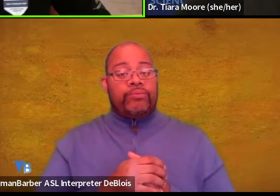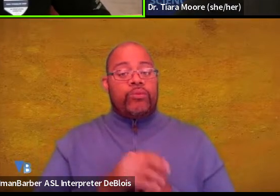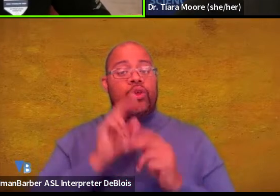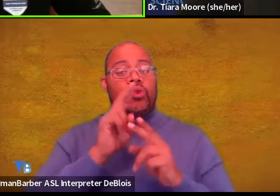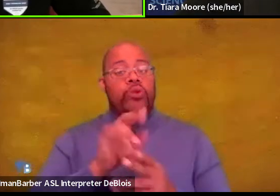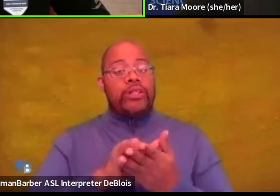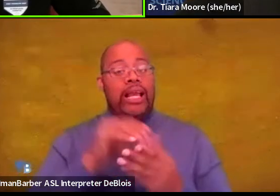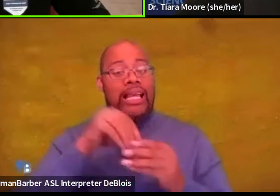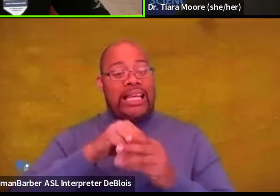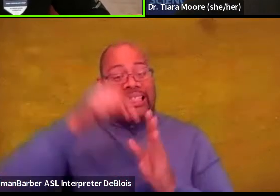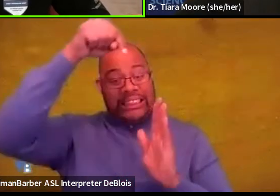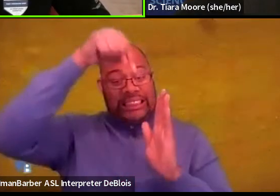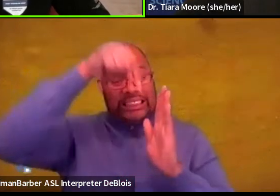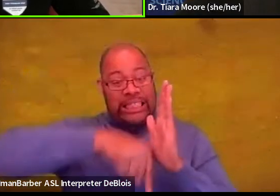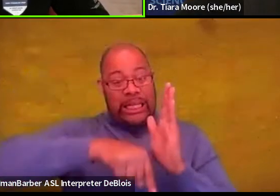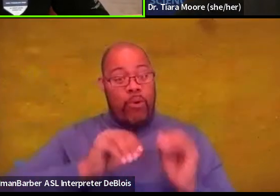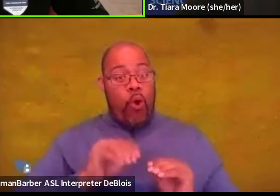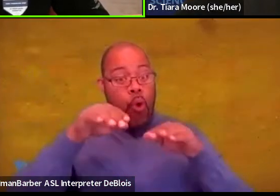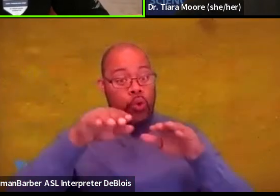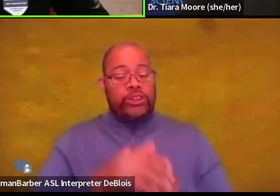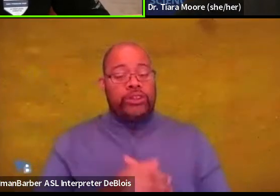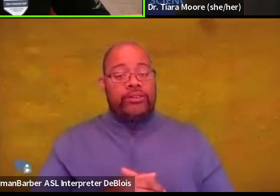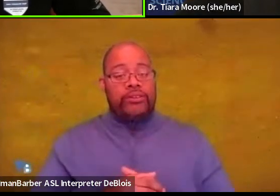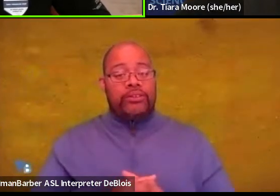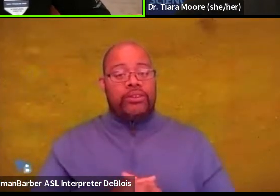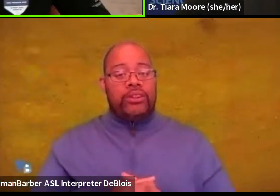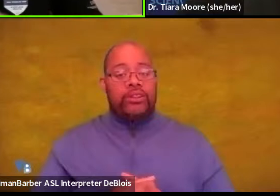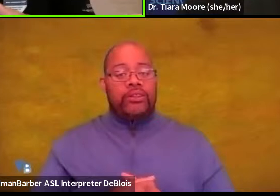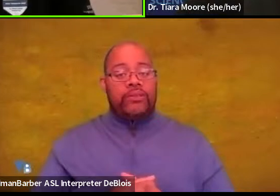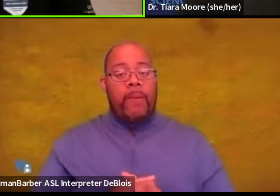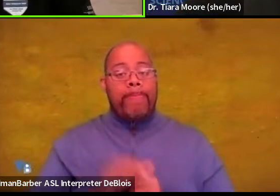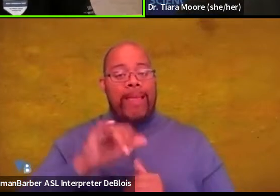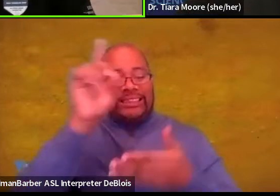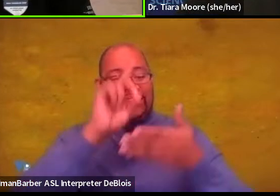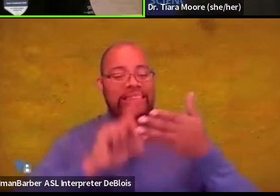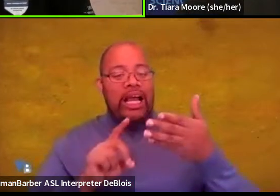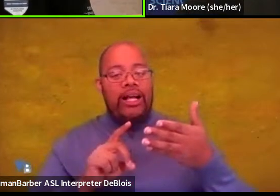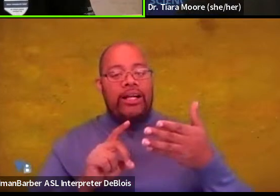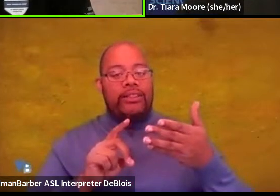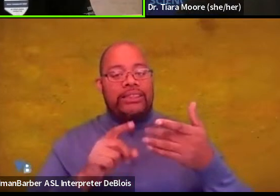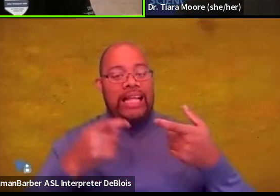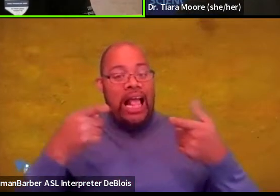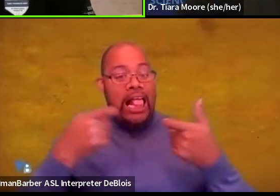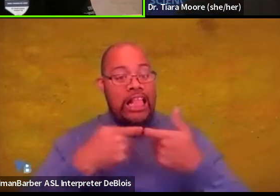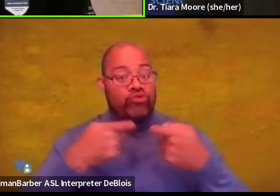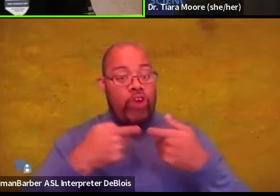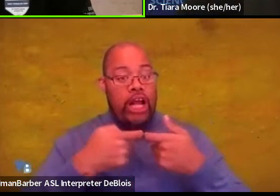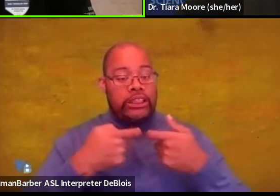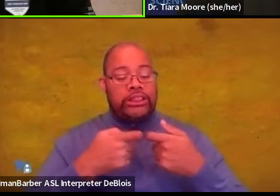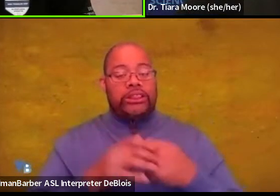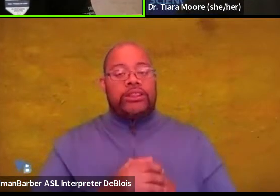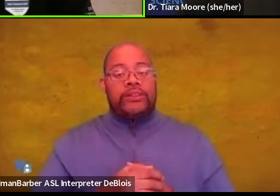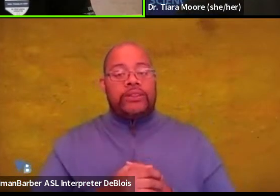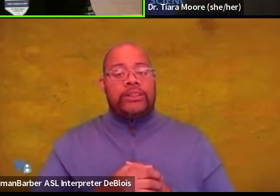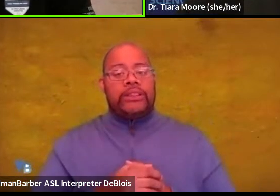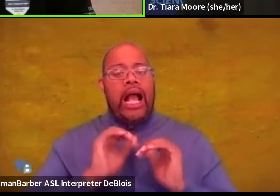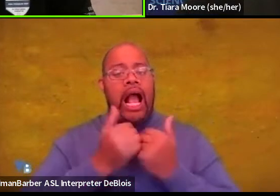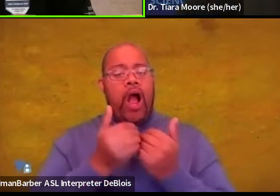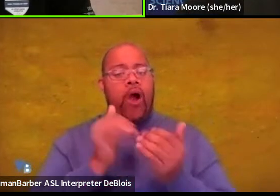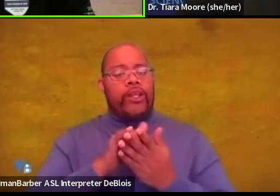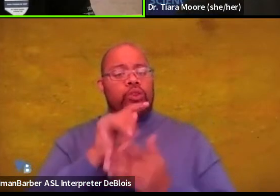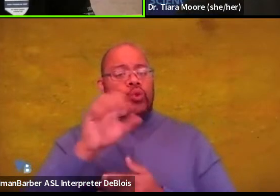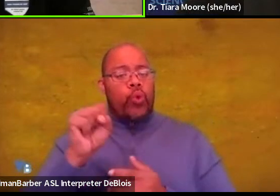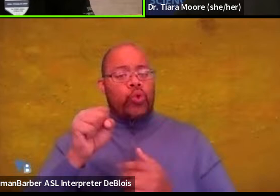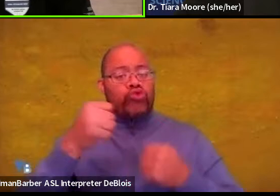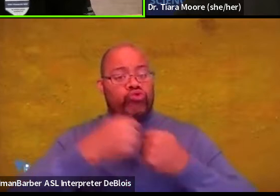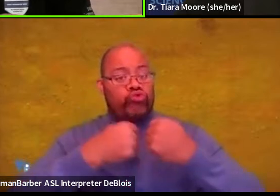use them in the deepest parts of the ocean, the design, the electronics, the way these instruments